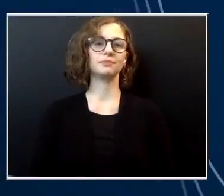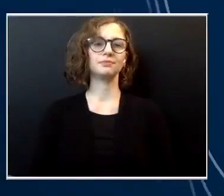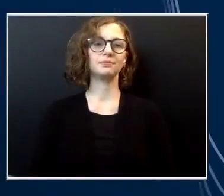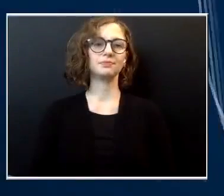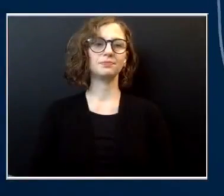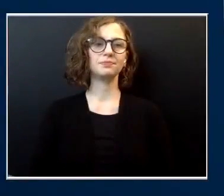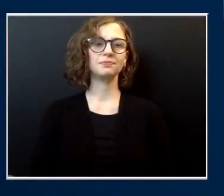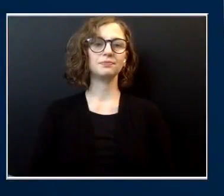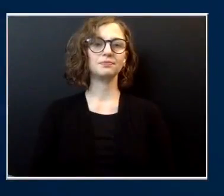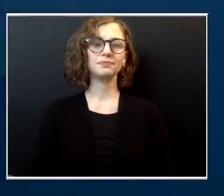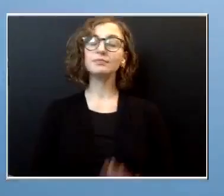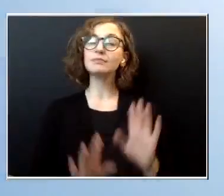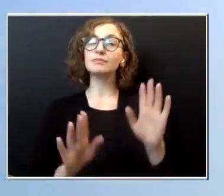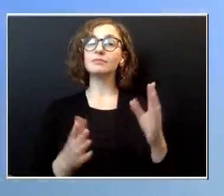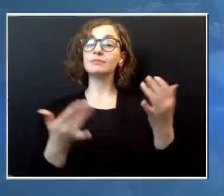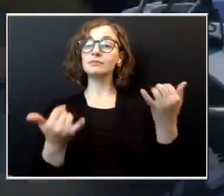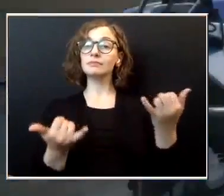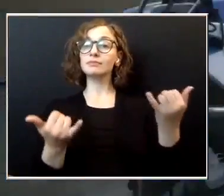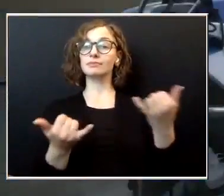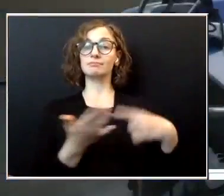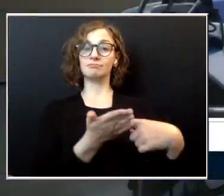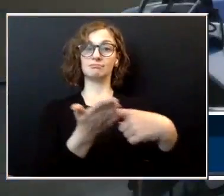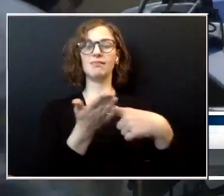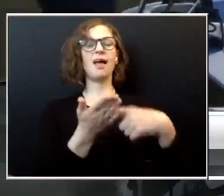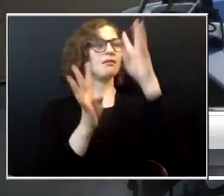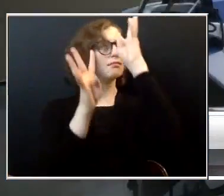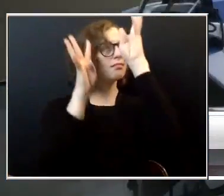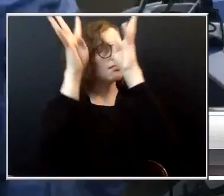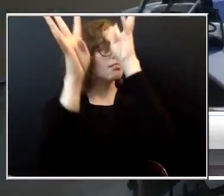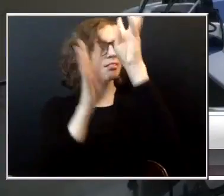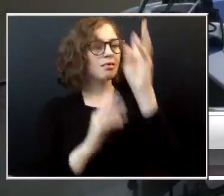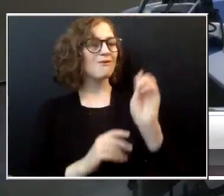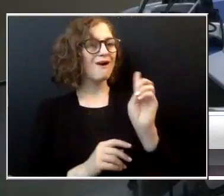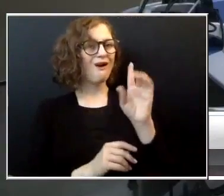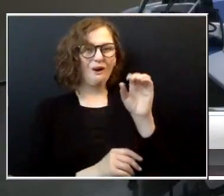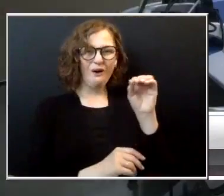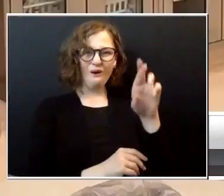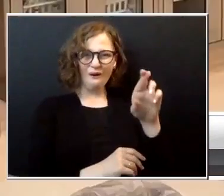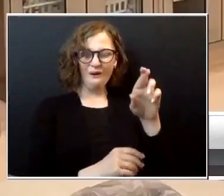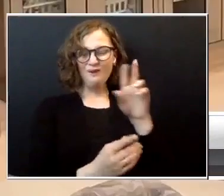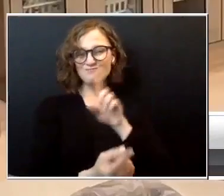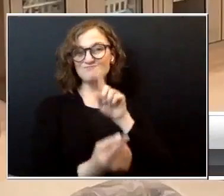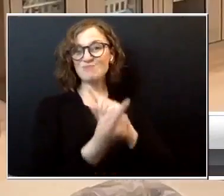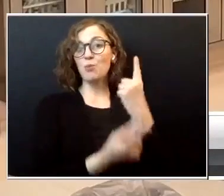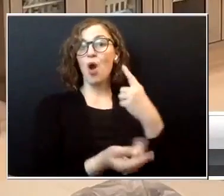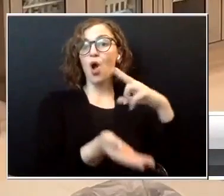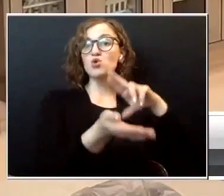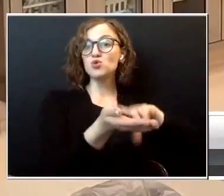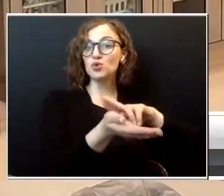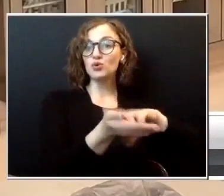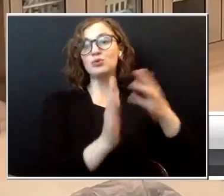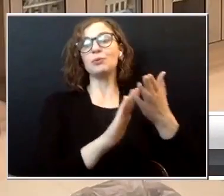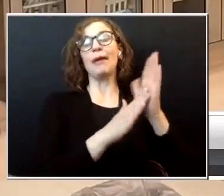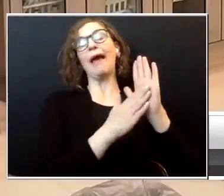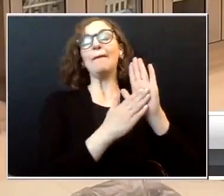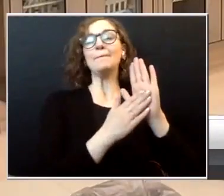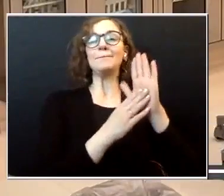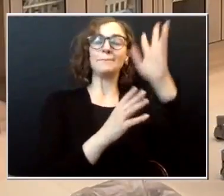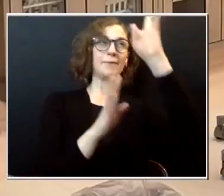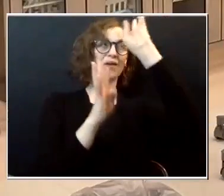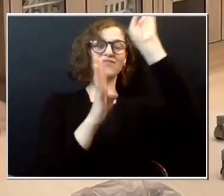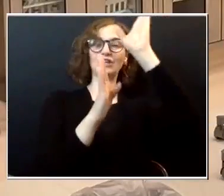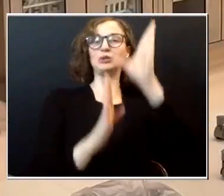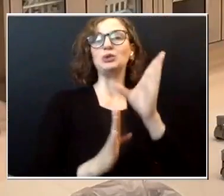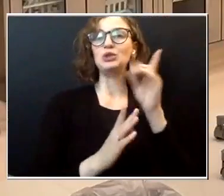Coming up today, innovation in the operating room. Meet a nurse turned inventor who came up with a way to improve safety while